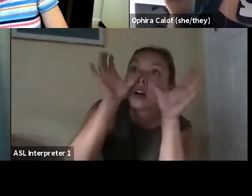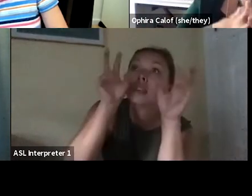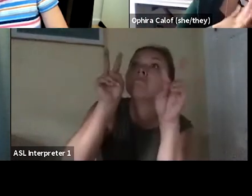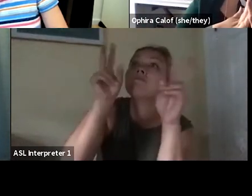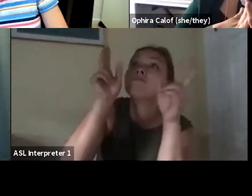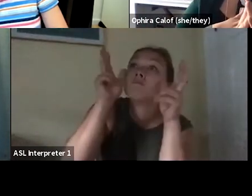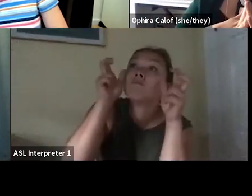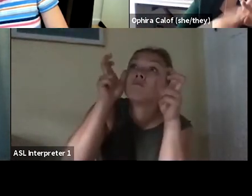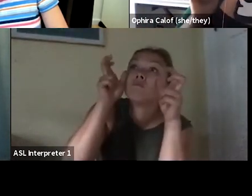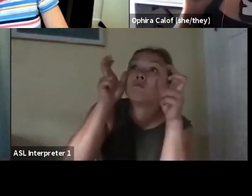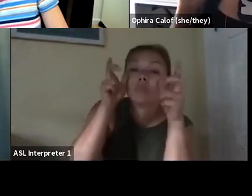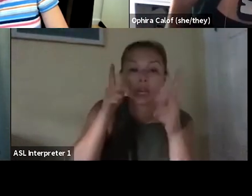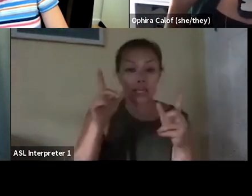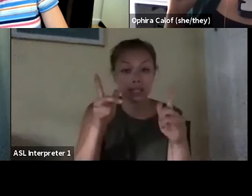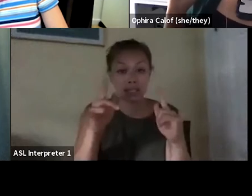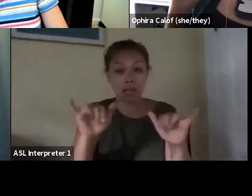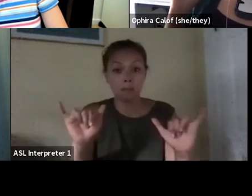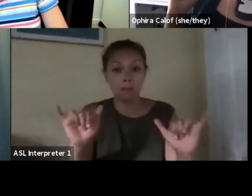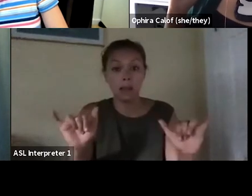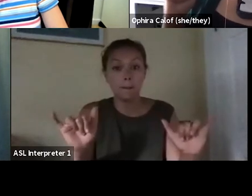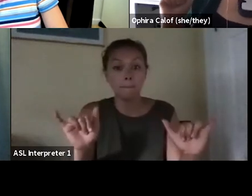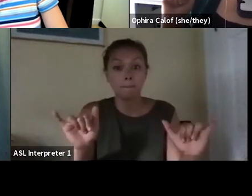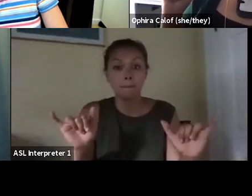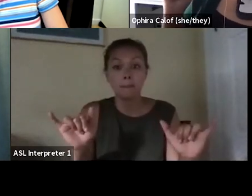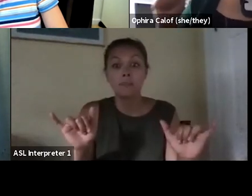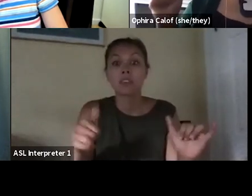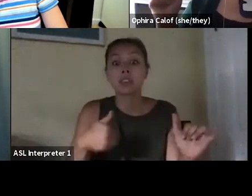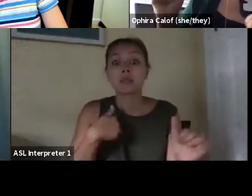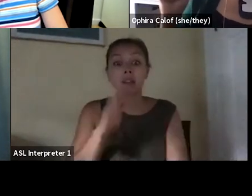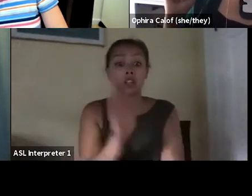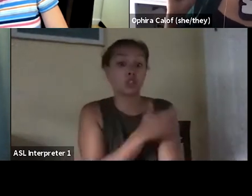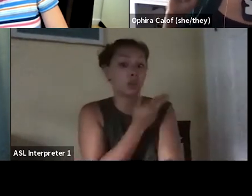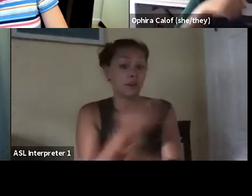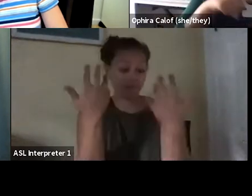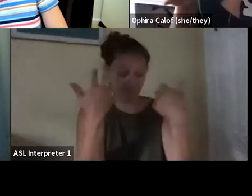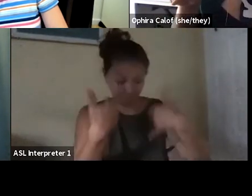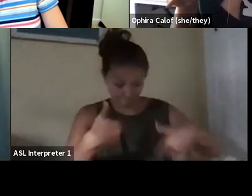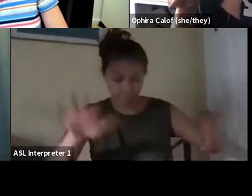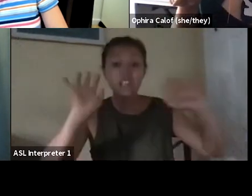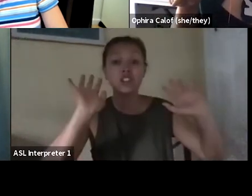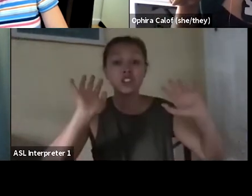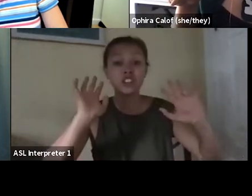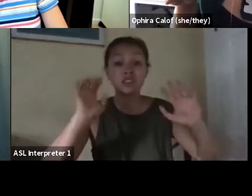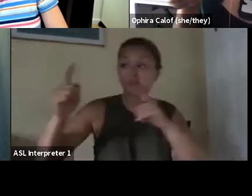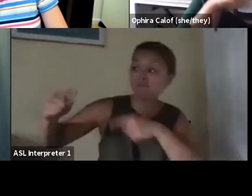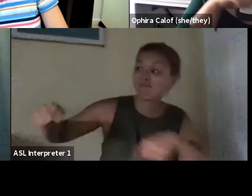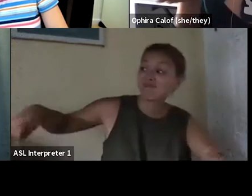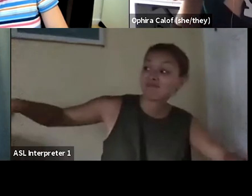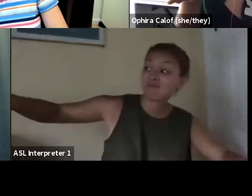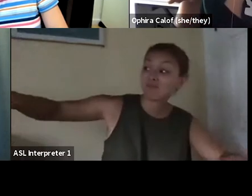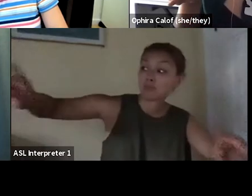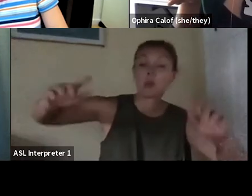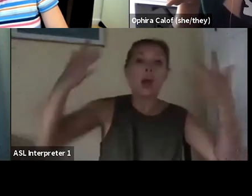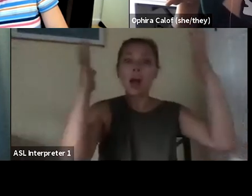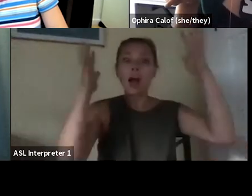finished a song and people clapped, they kept looking around to see like, what are other people, like other people are seeing this too? Like